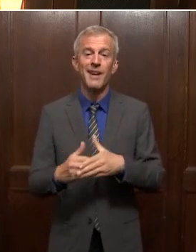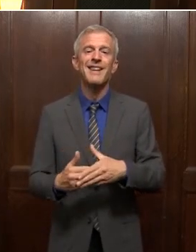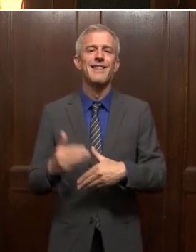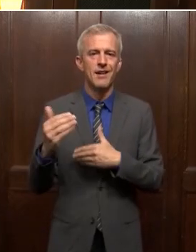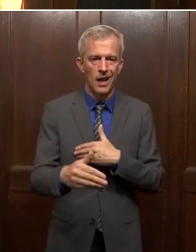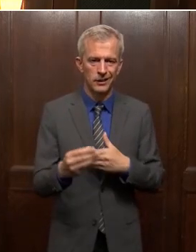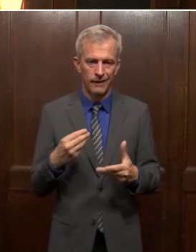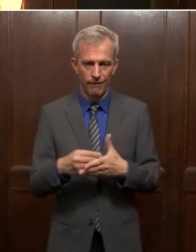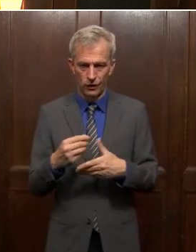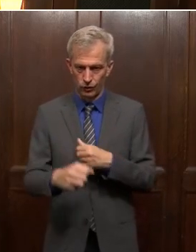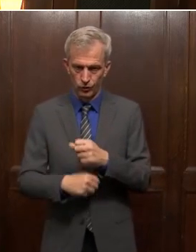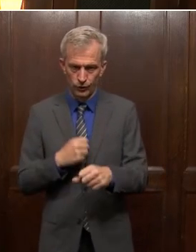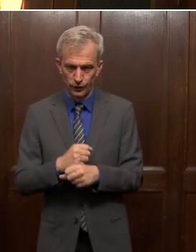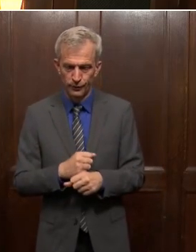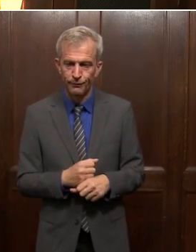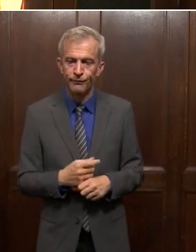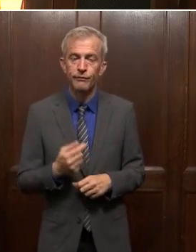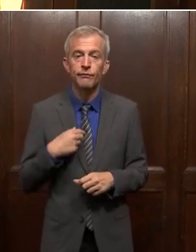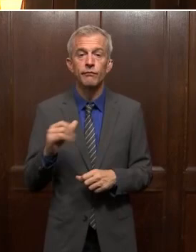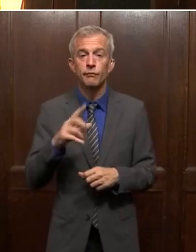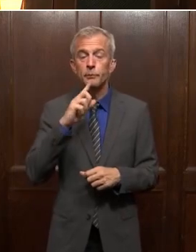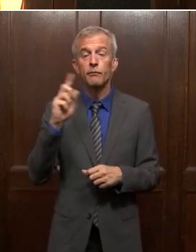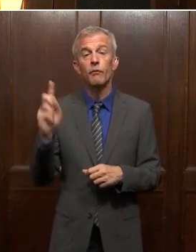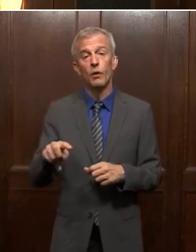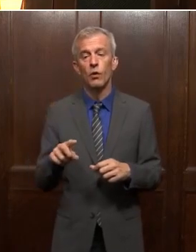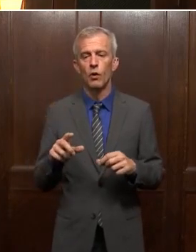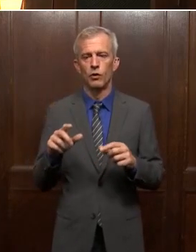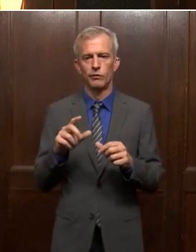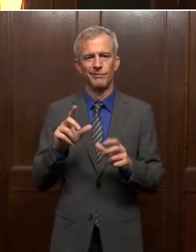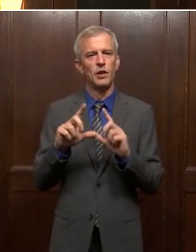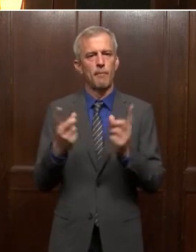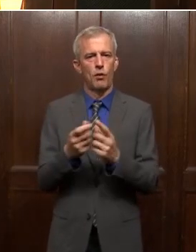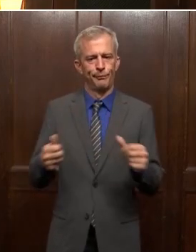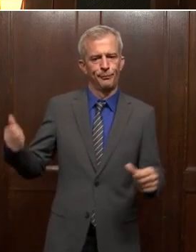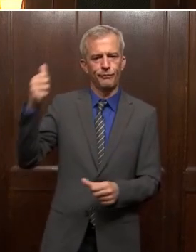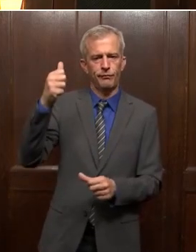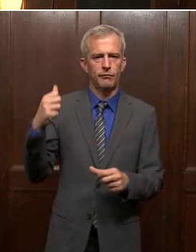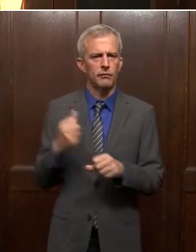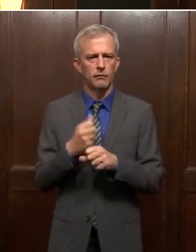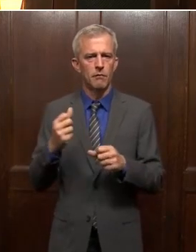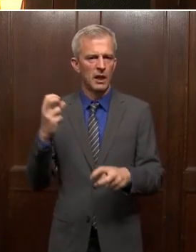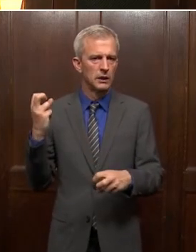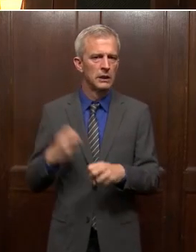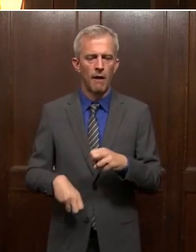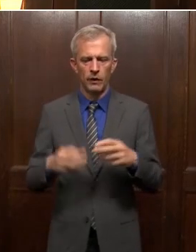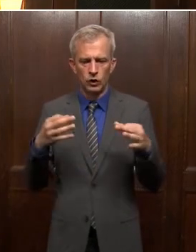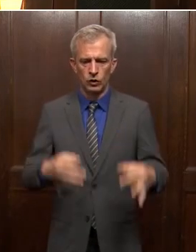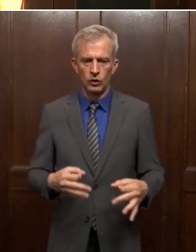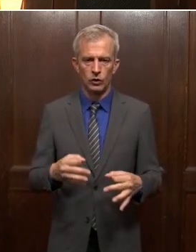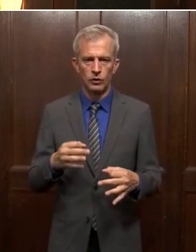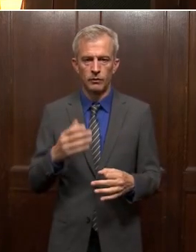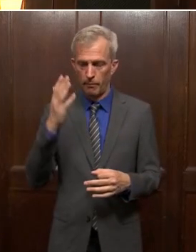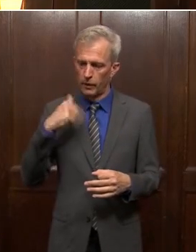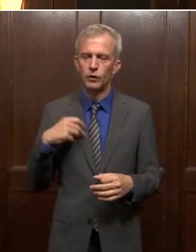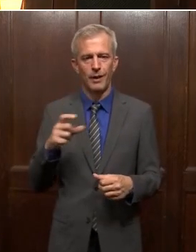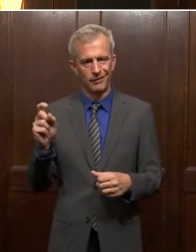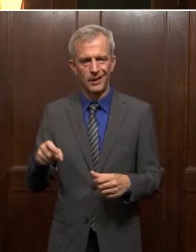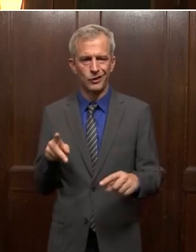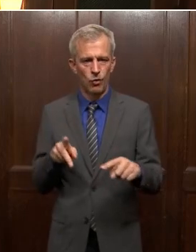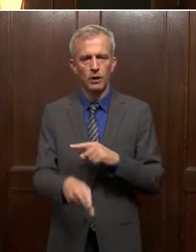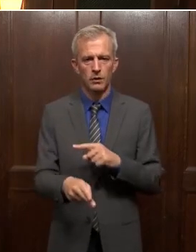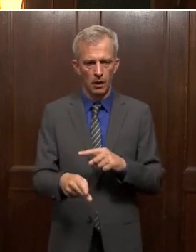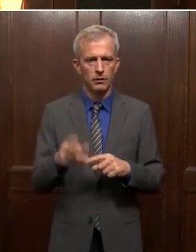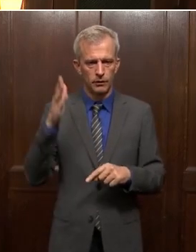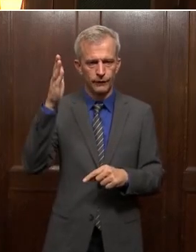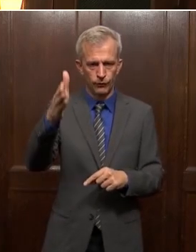year. And I directed department heads to make some tough decisions about the hard but necessary cuts ahead.